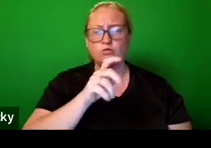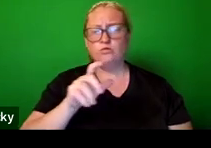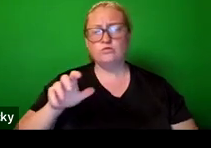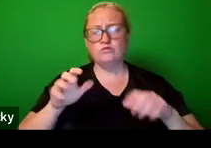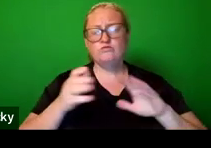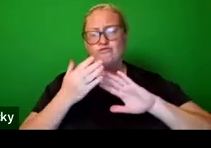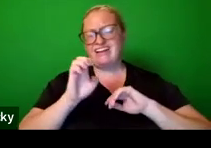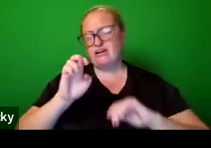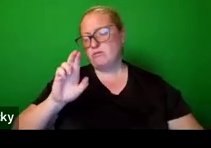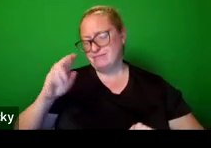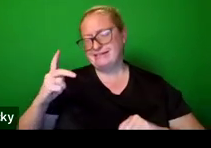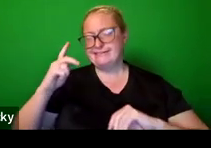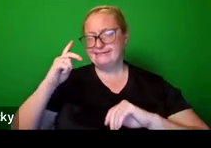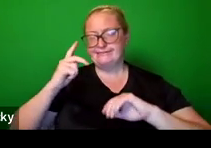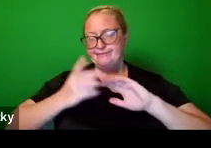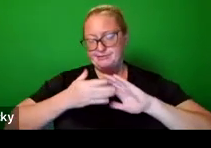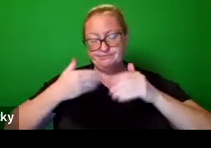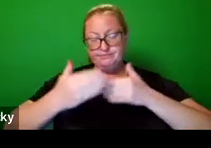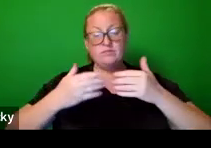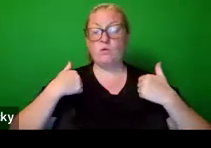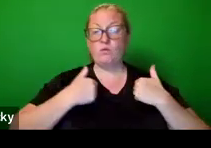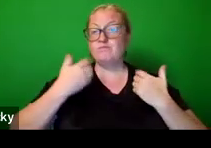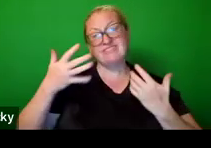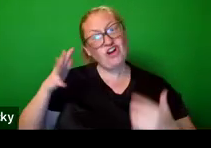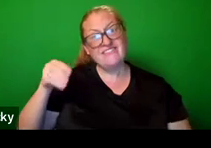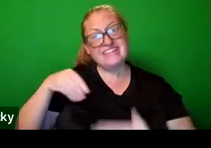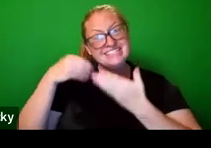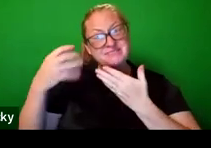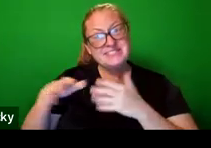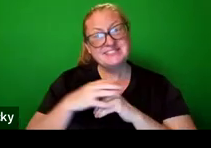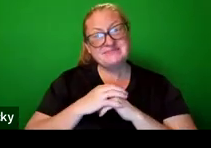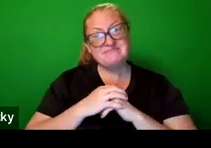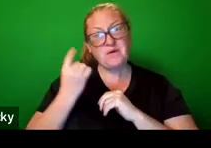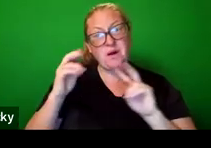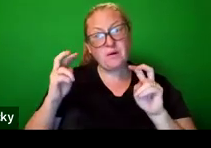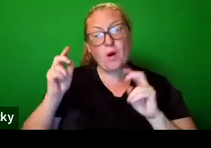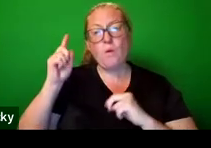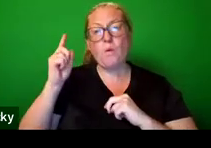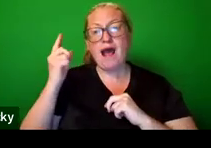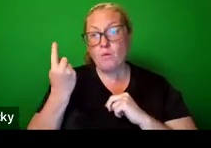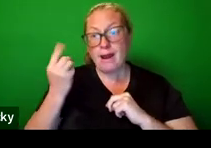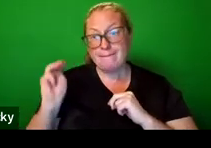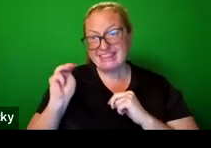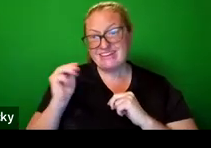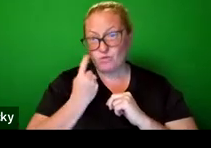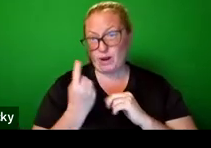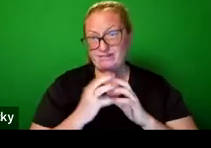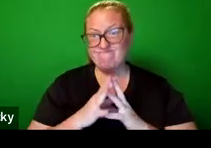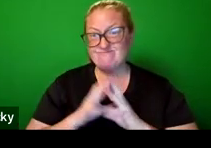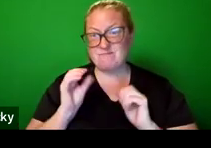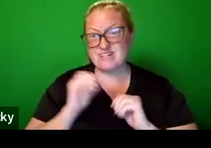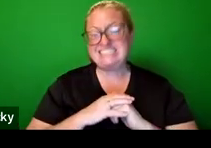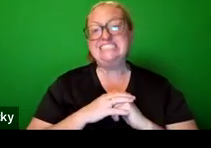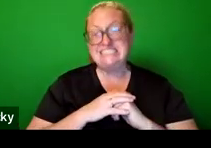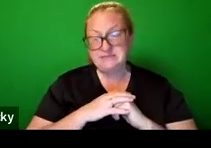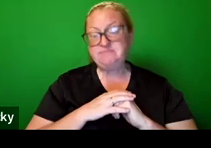implementation. We did not know, they're kind of expensive. One quote was for 1 million for one of them. So it did